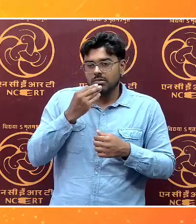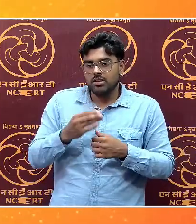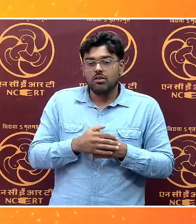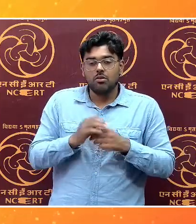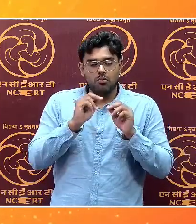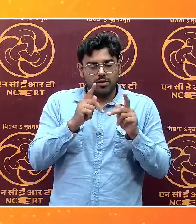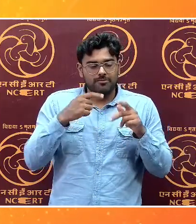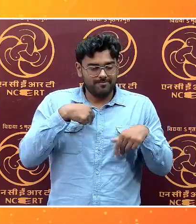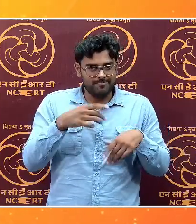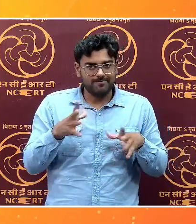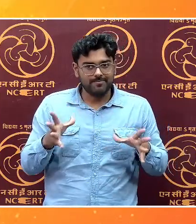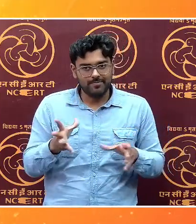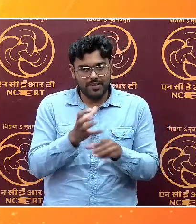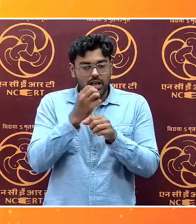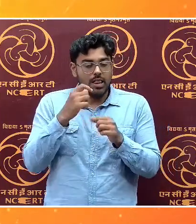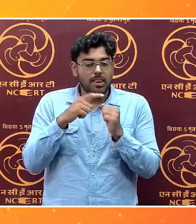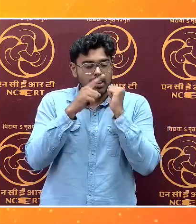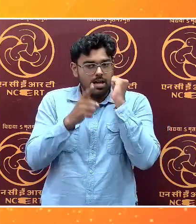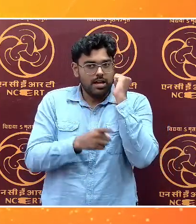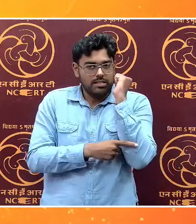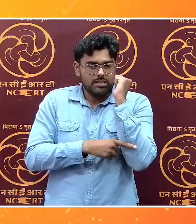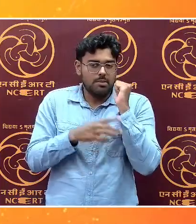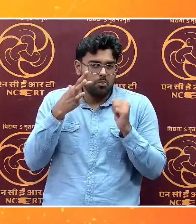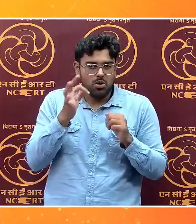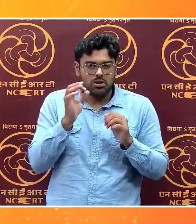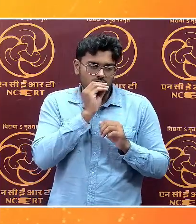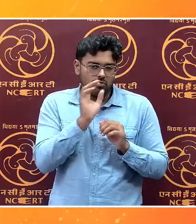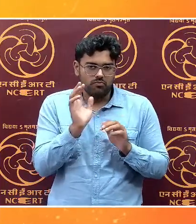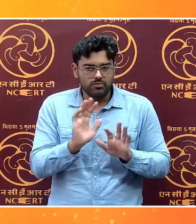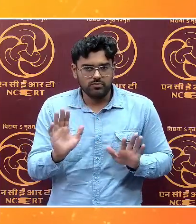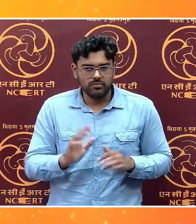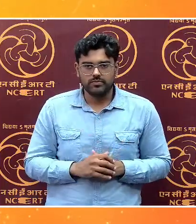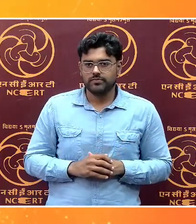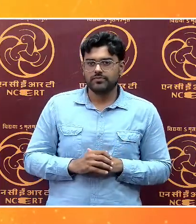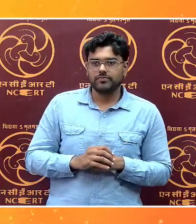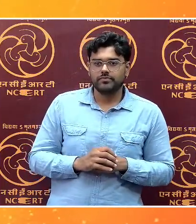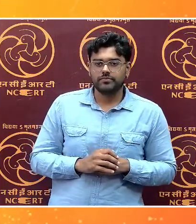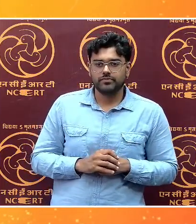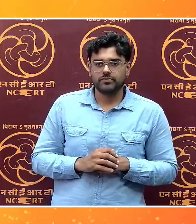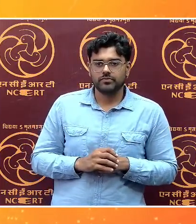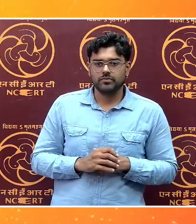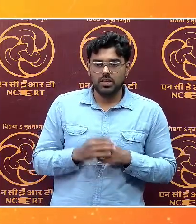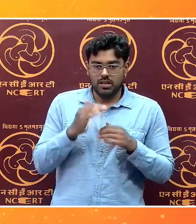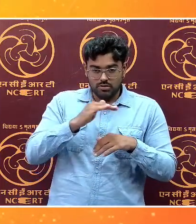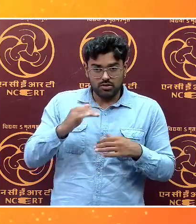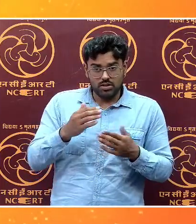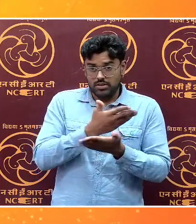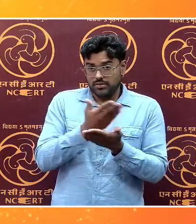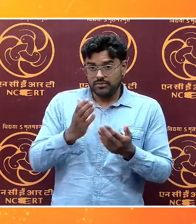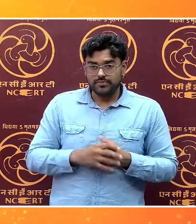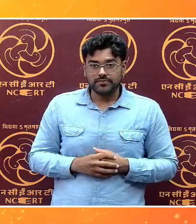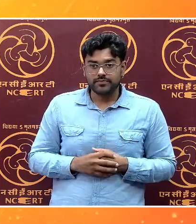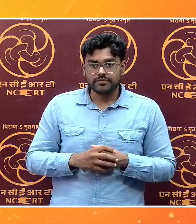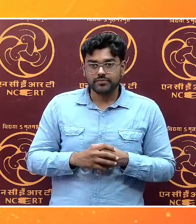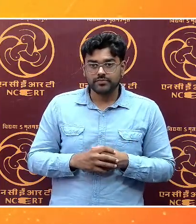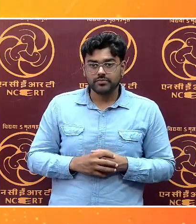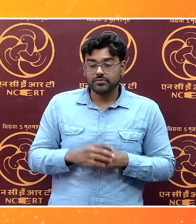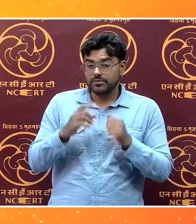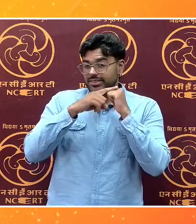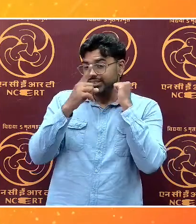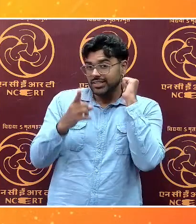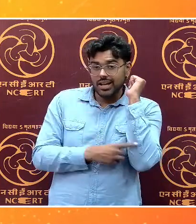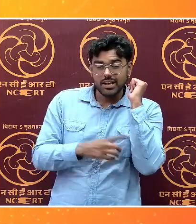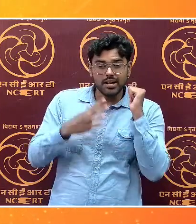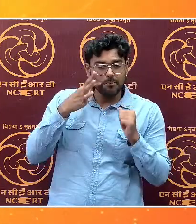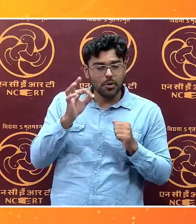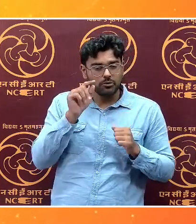to conclude the last important thing about Godavari. Yes, yes, sir. Yes, okay. Sure. And dear student, the last important fact